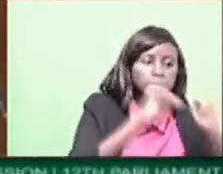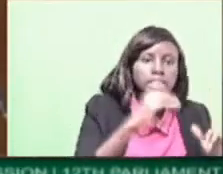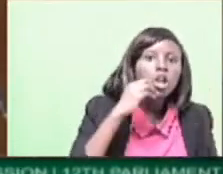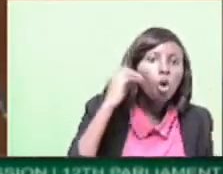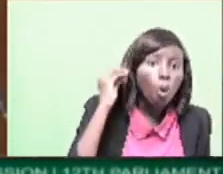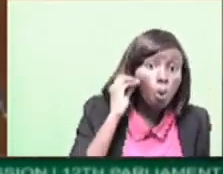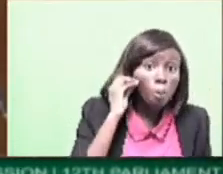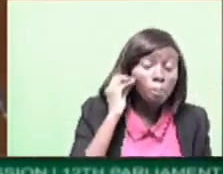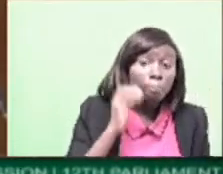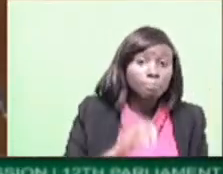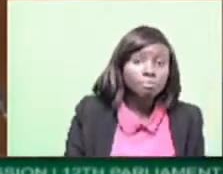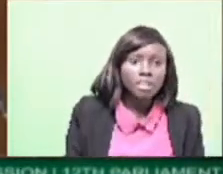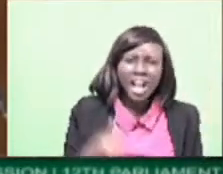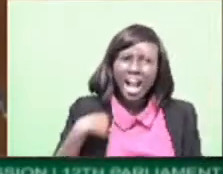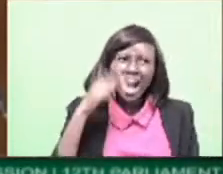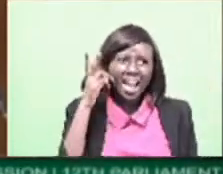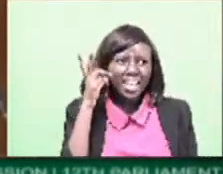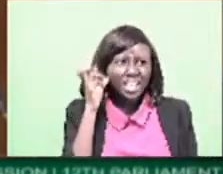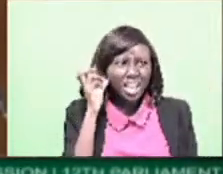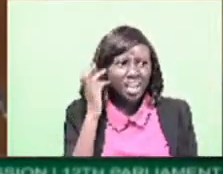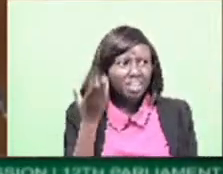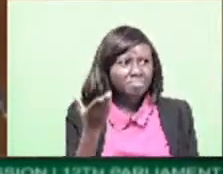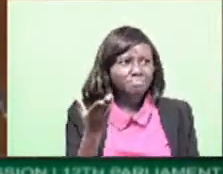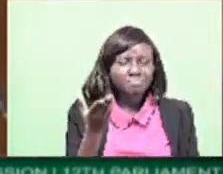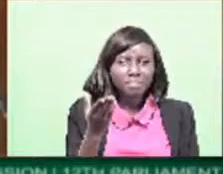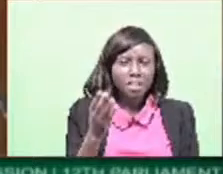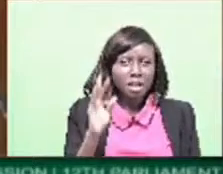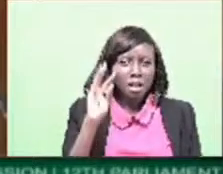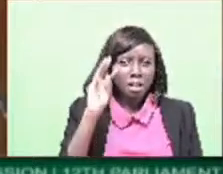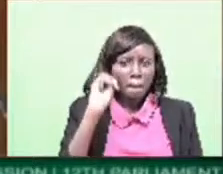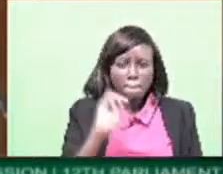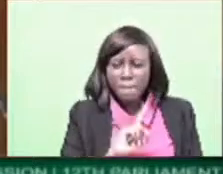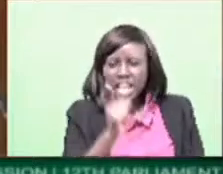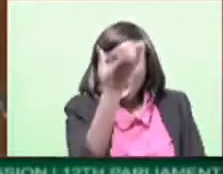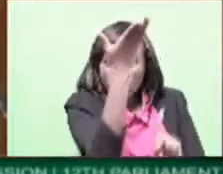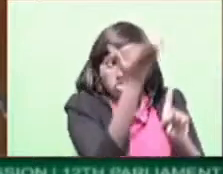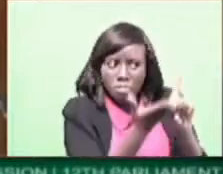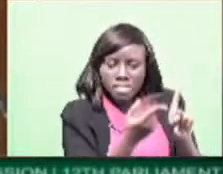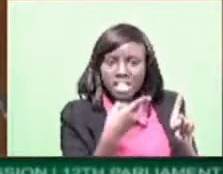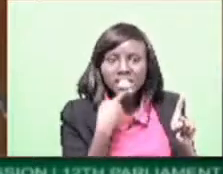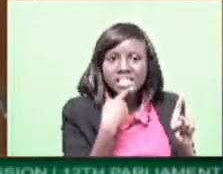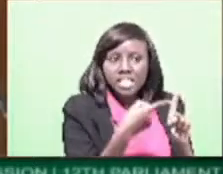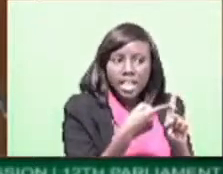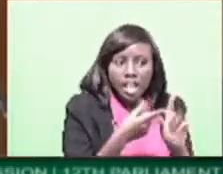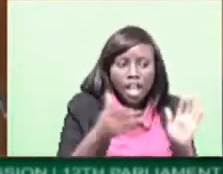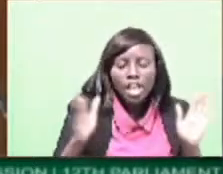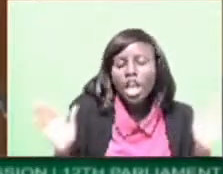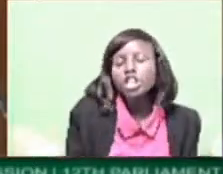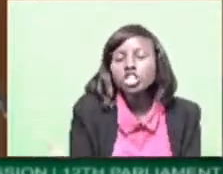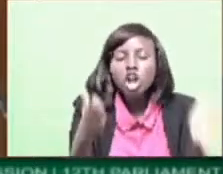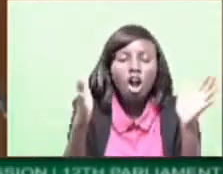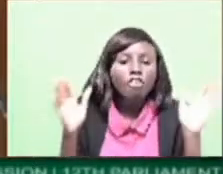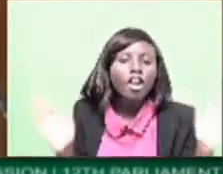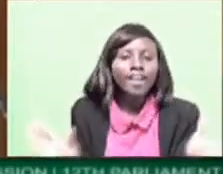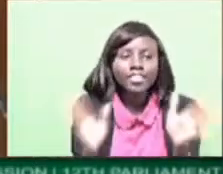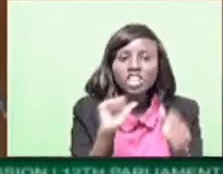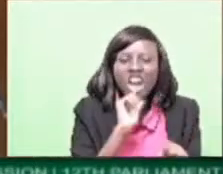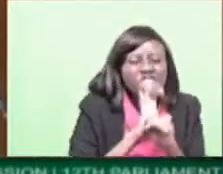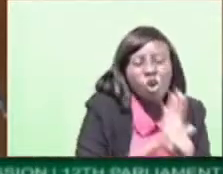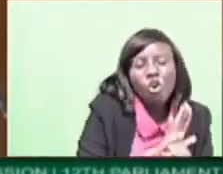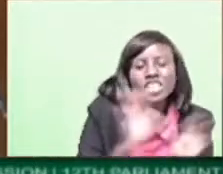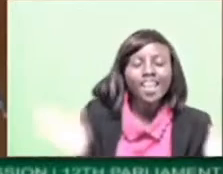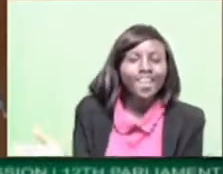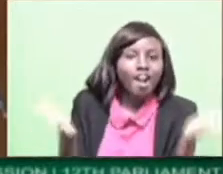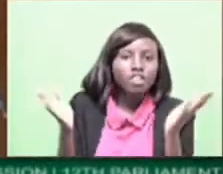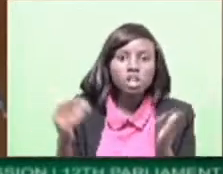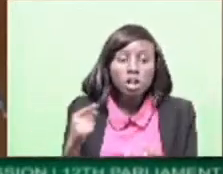persuasion. We went through the stage of persuasion. We are not here today looking to introduce a fixed